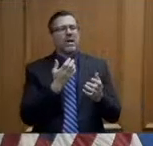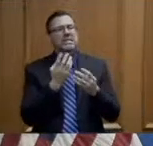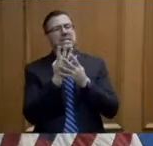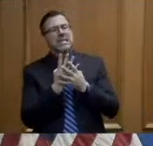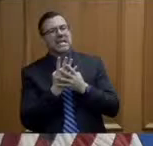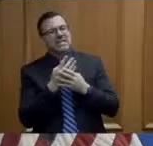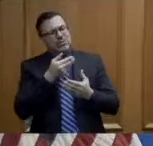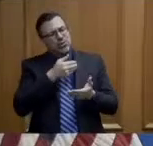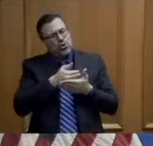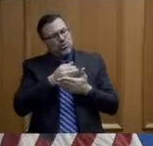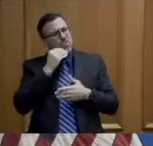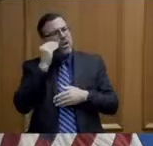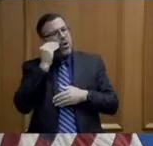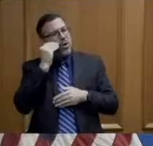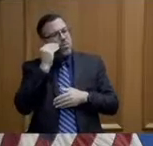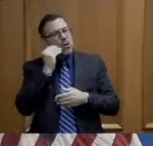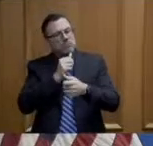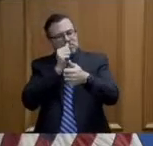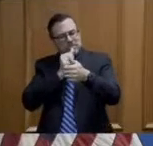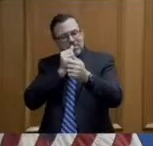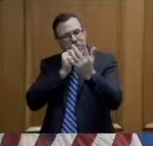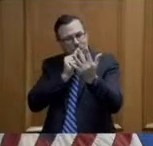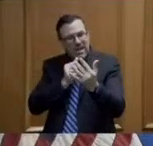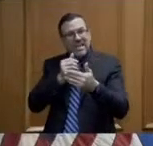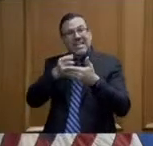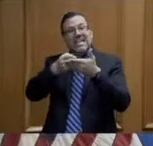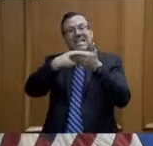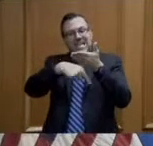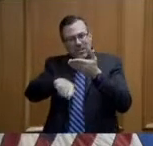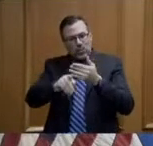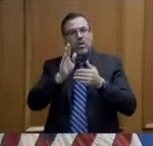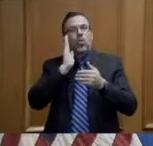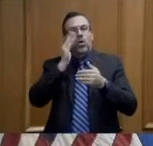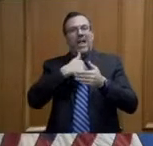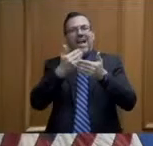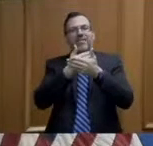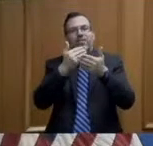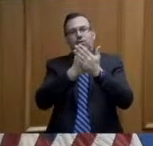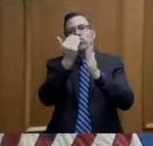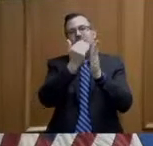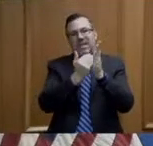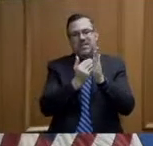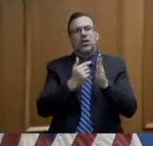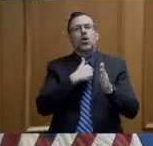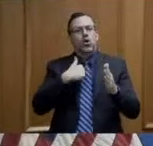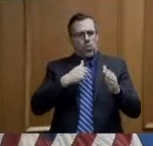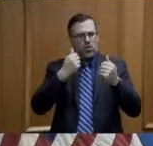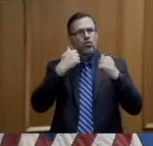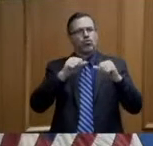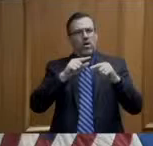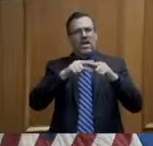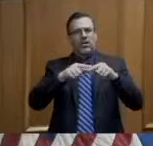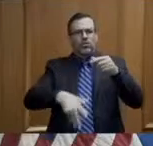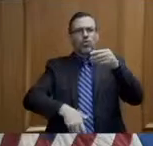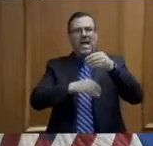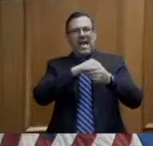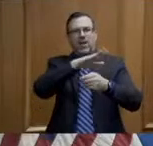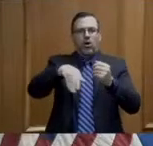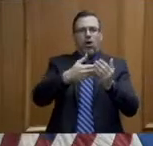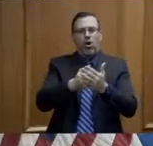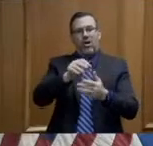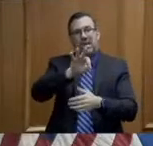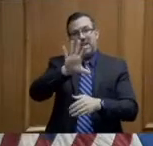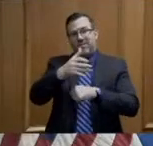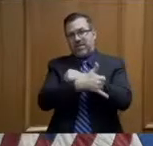to home, stay tuned because we'll have a new list next weekend, and we're trying to cover all of those areas. So if your site is not on